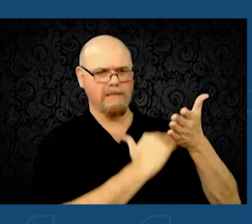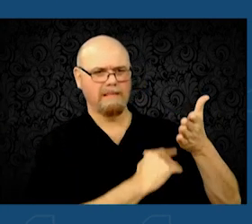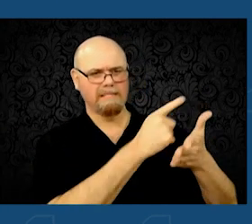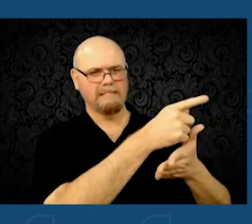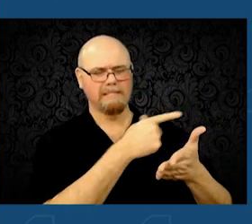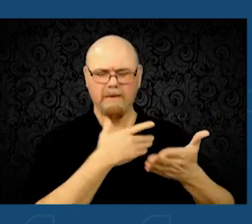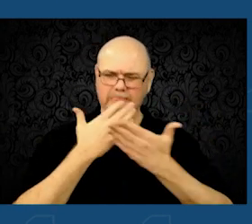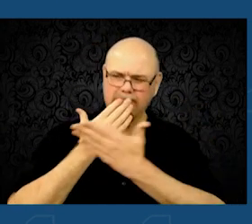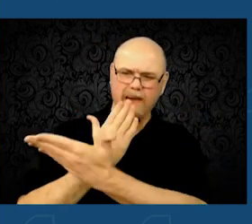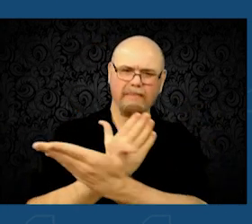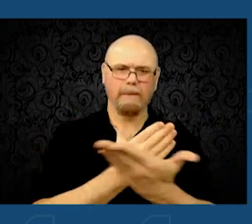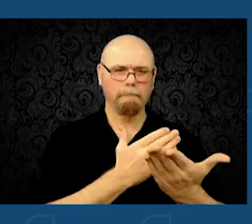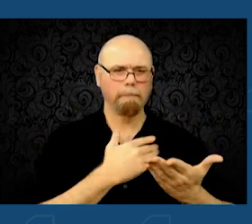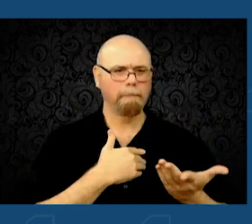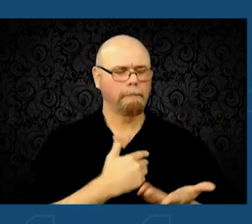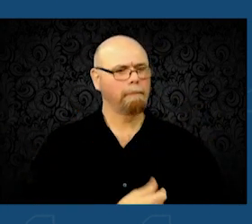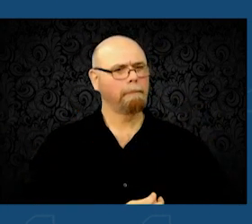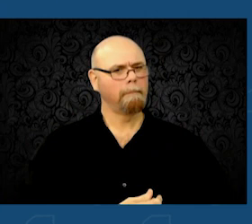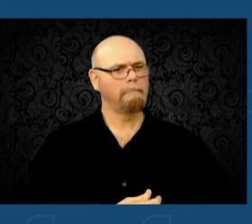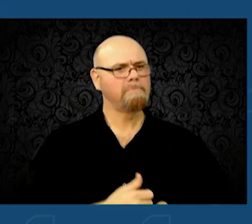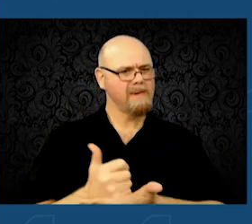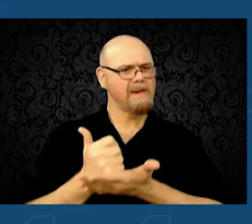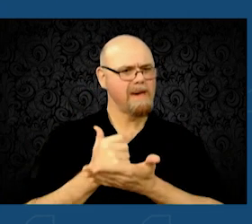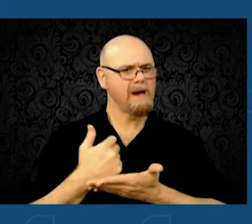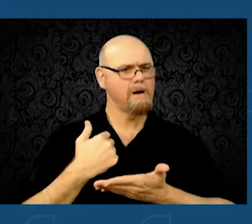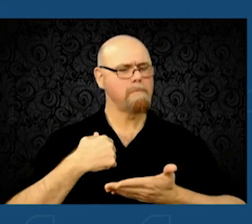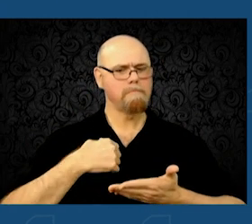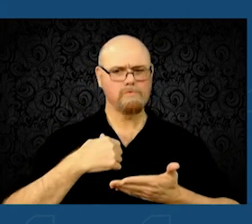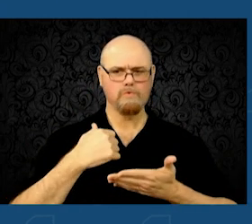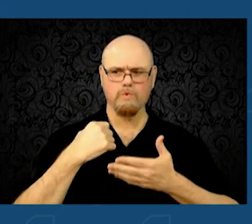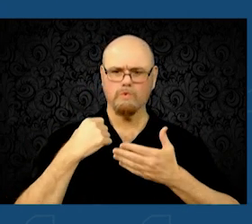their help and support has been astronomical.